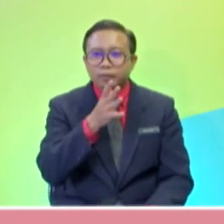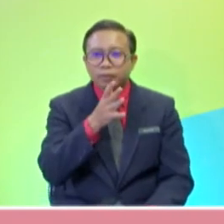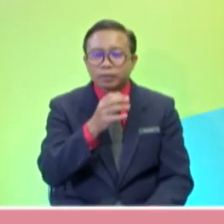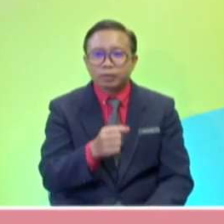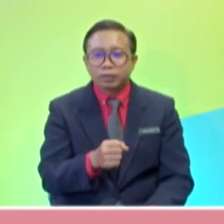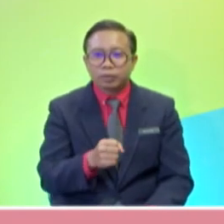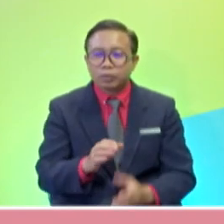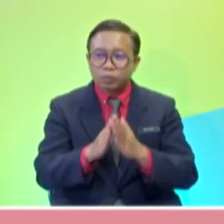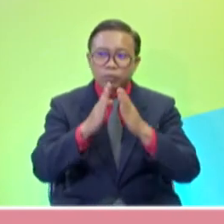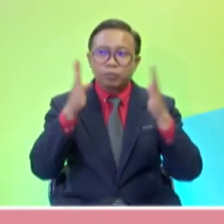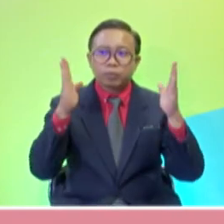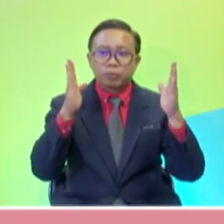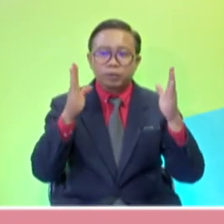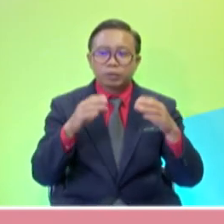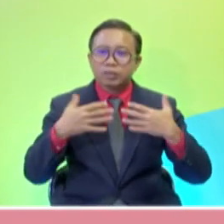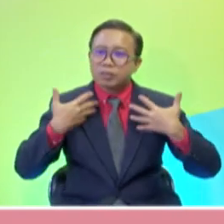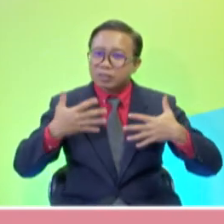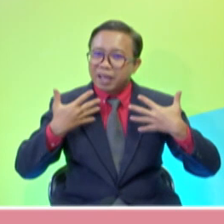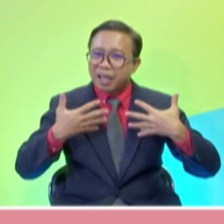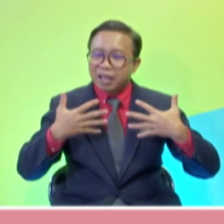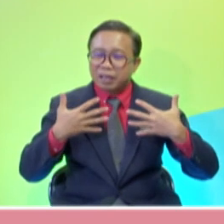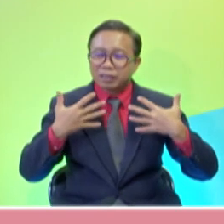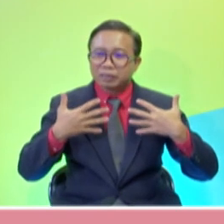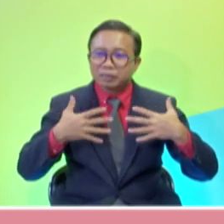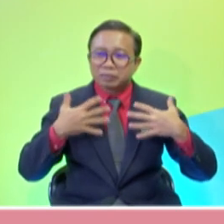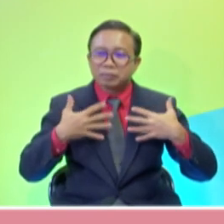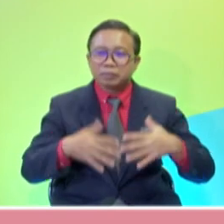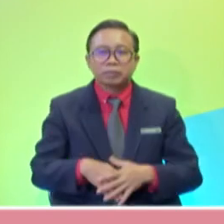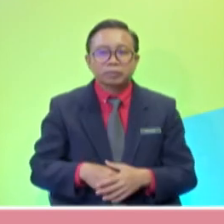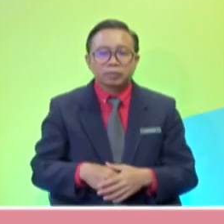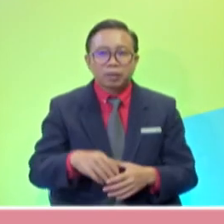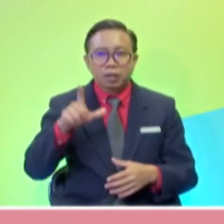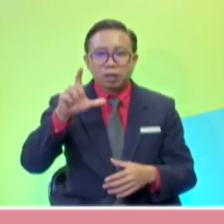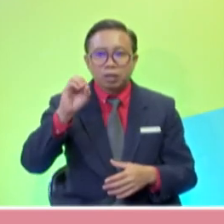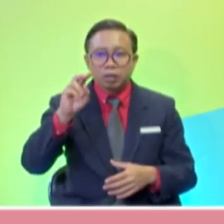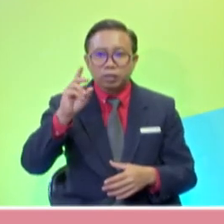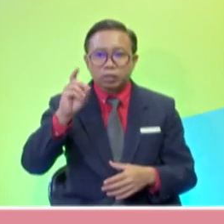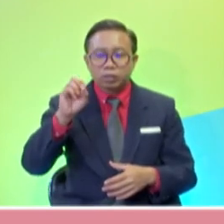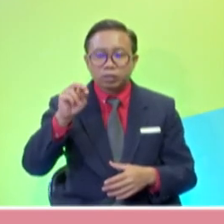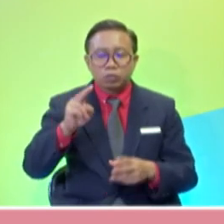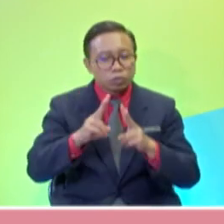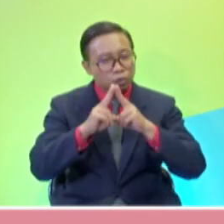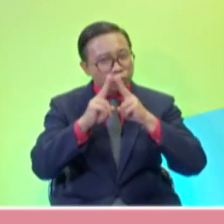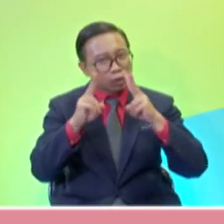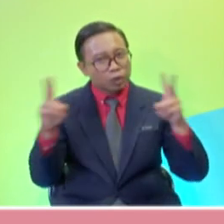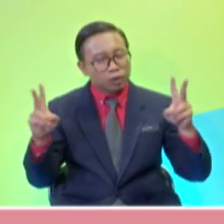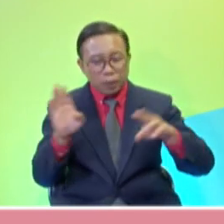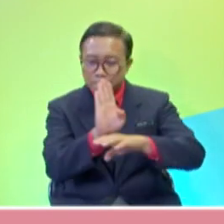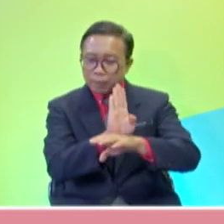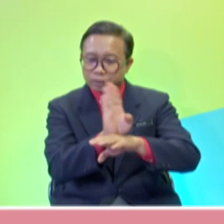was a bit scary. The London Underground is really